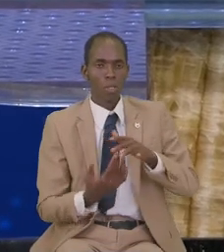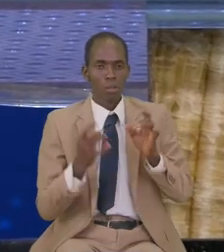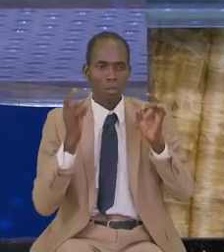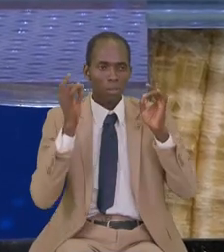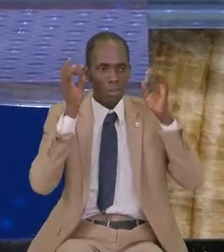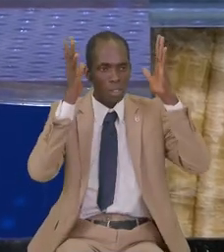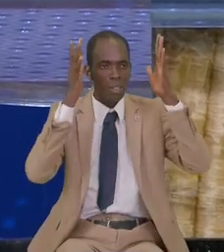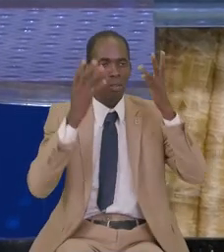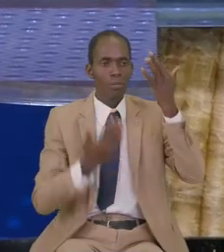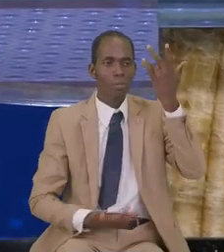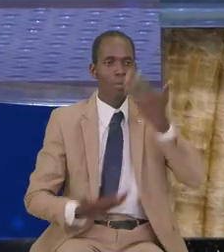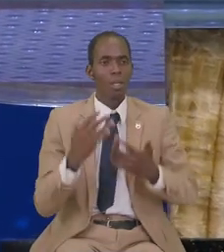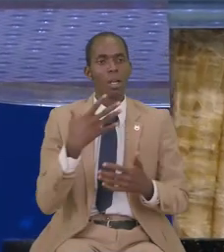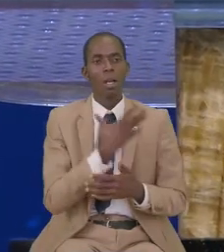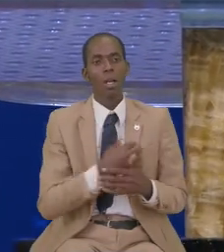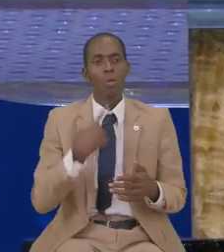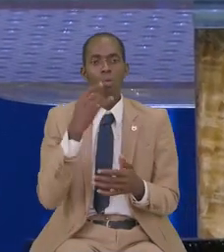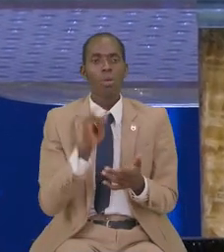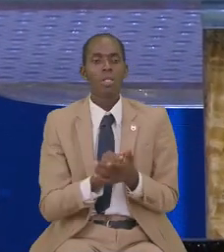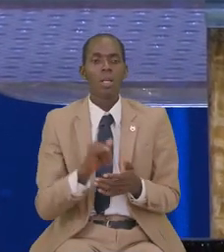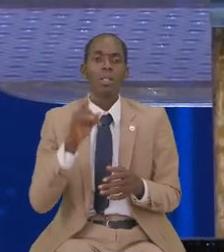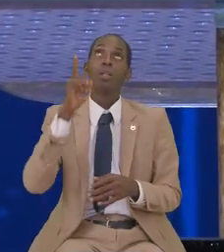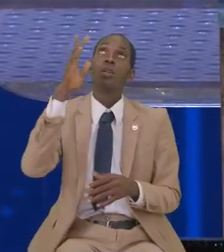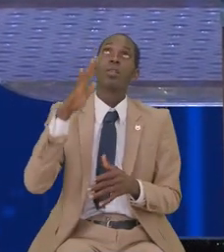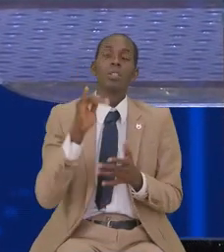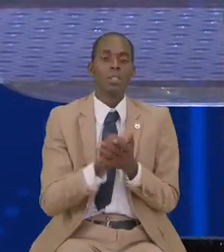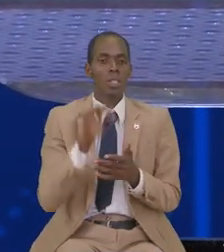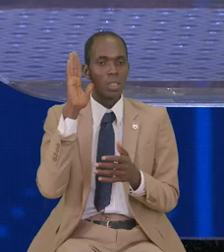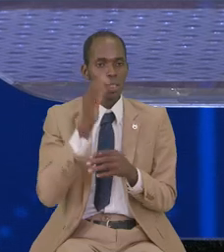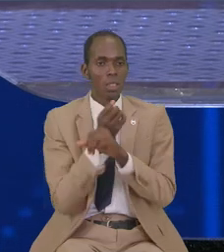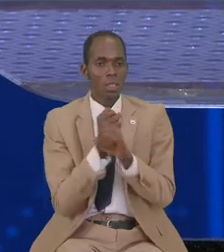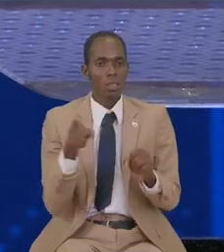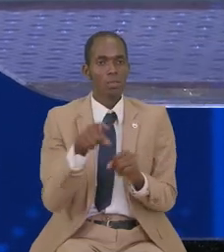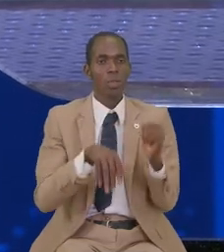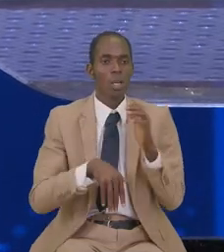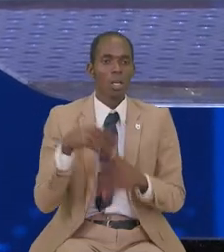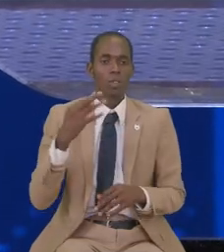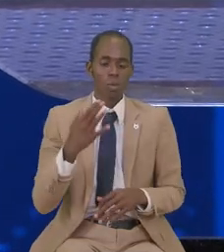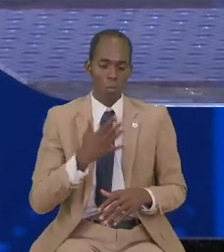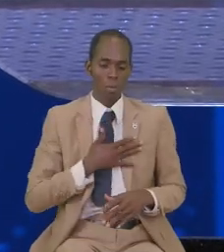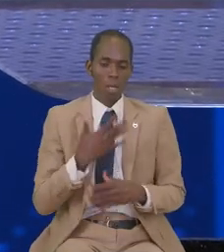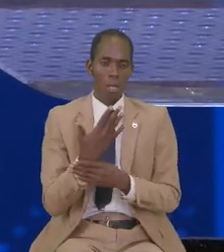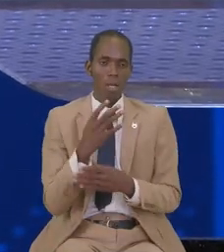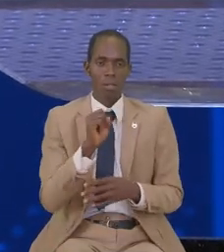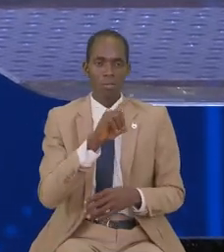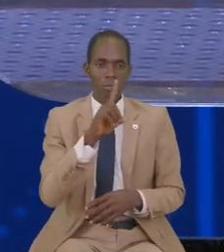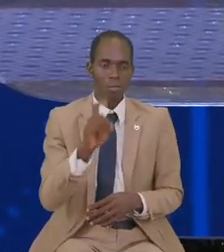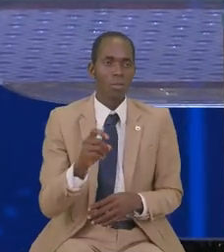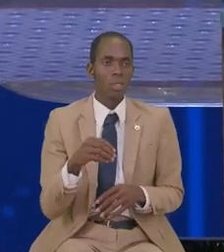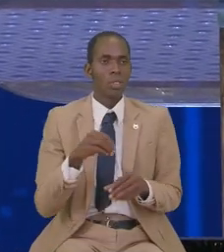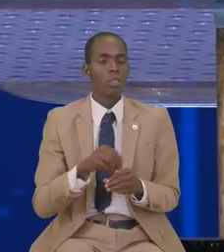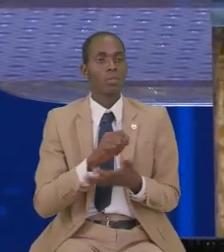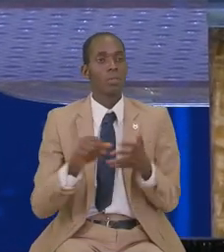God that shall deliver you out of my hands? Look at verse 16.